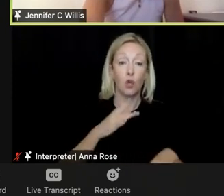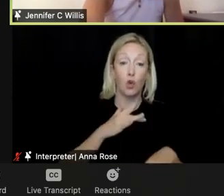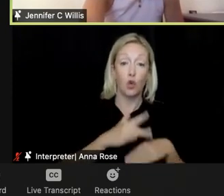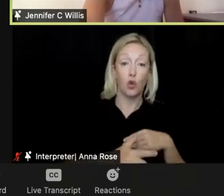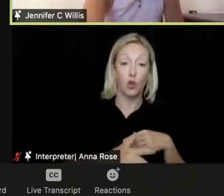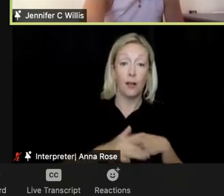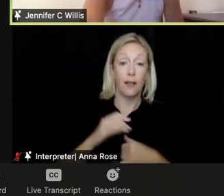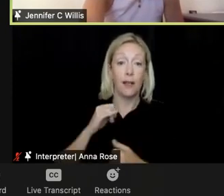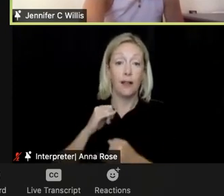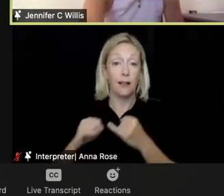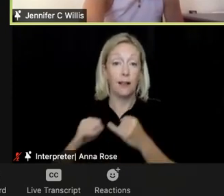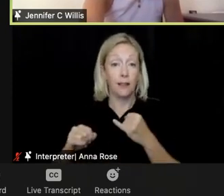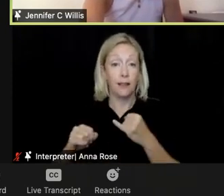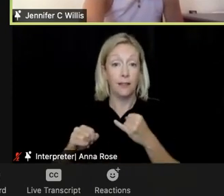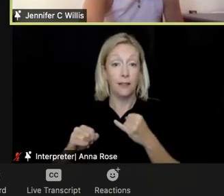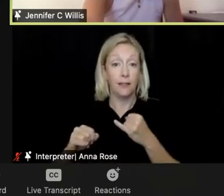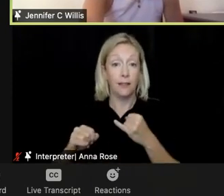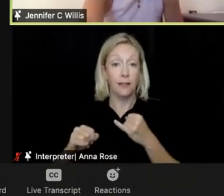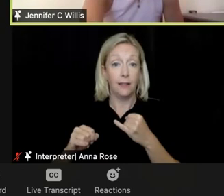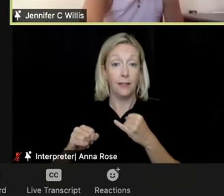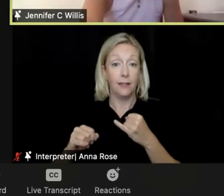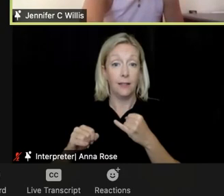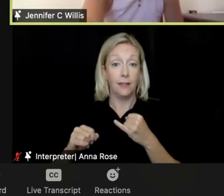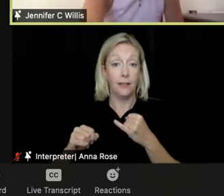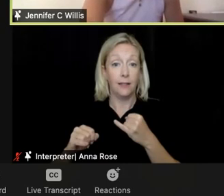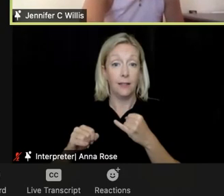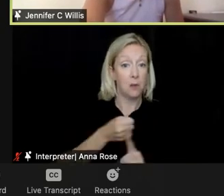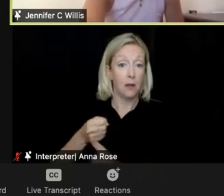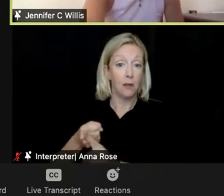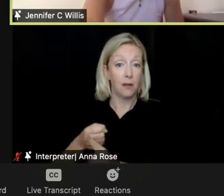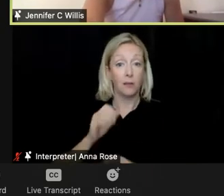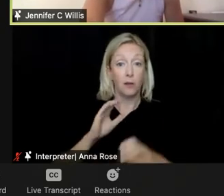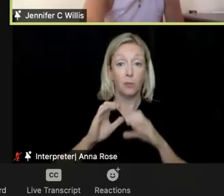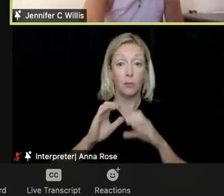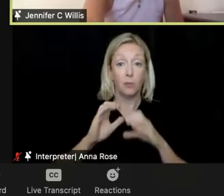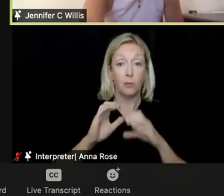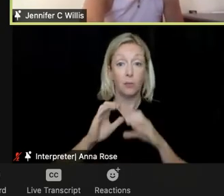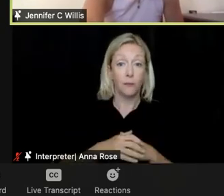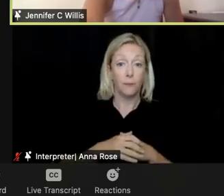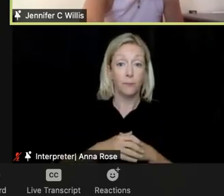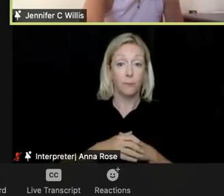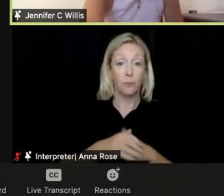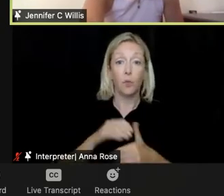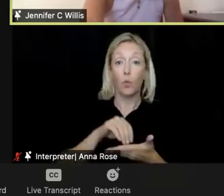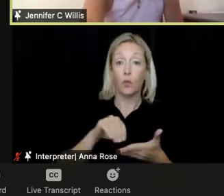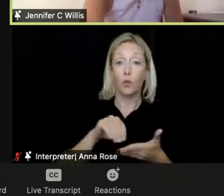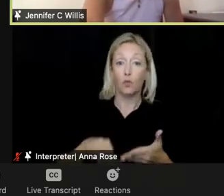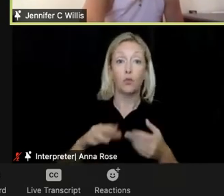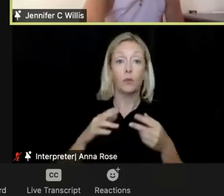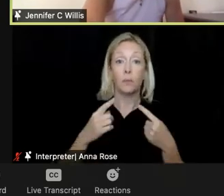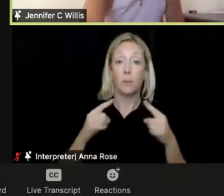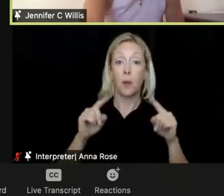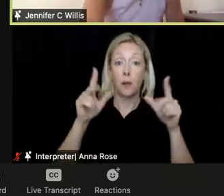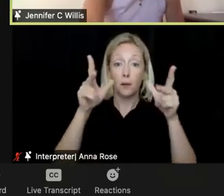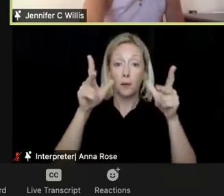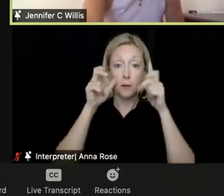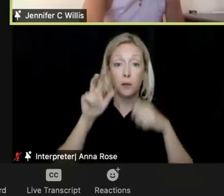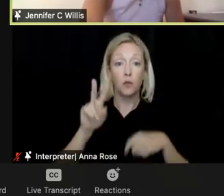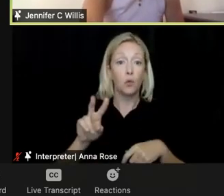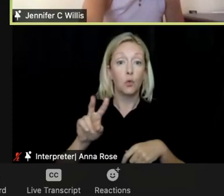because as we know, those considerations significantly change as students start moving into 2G in late phase